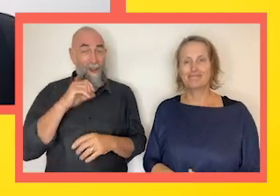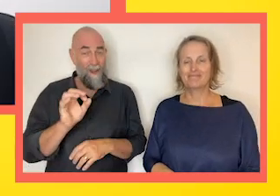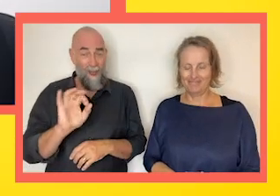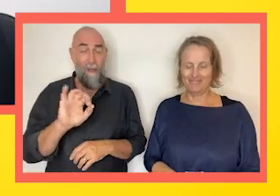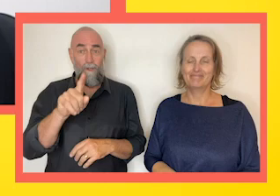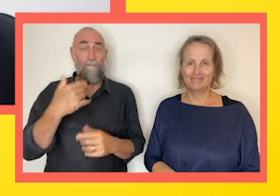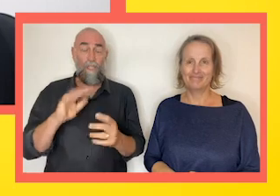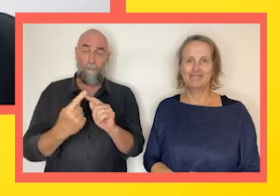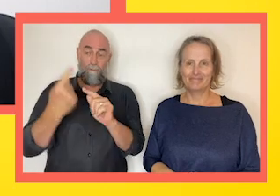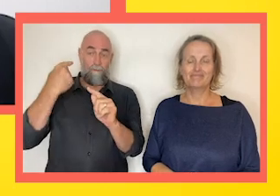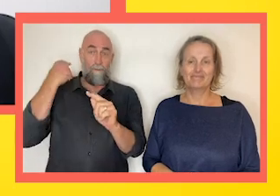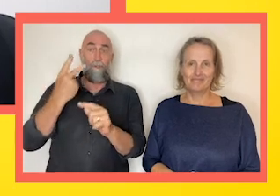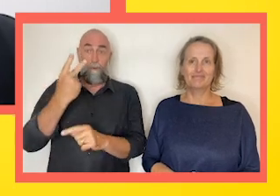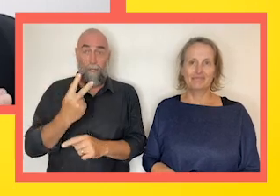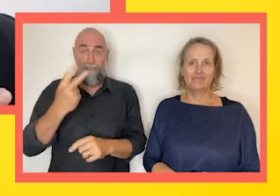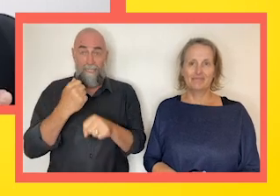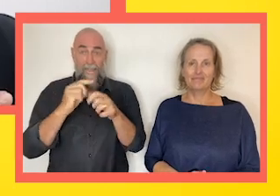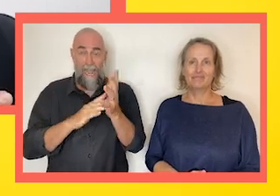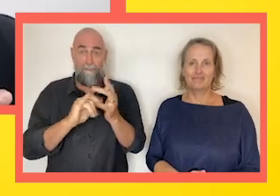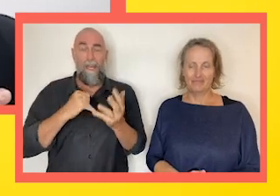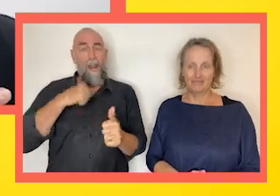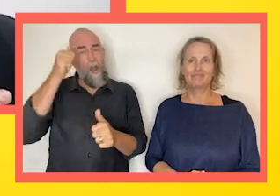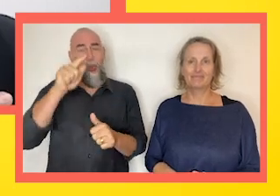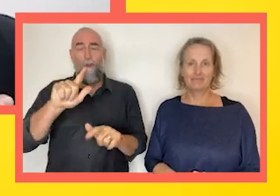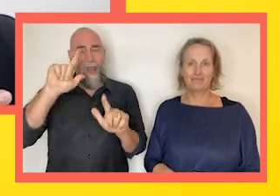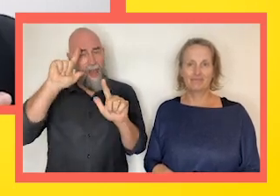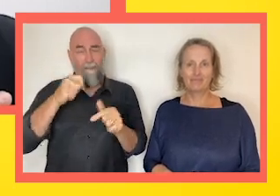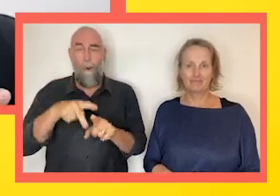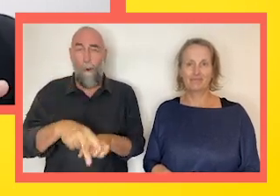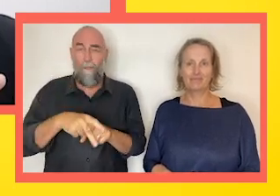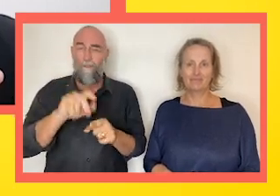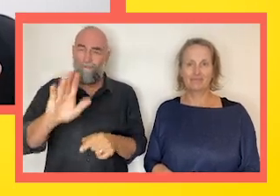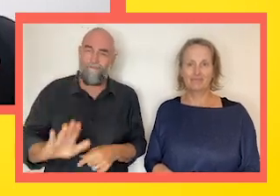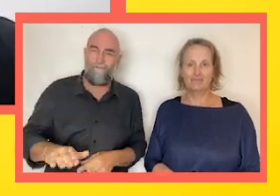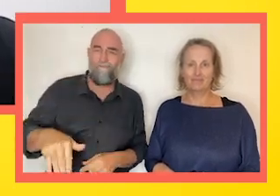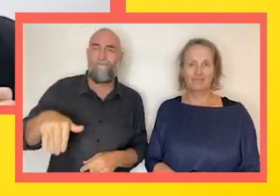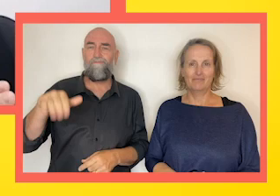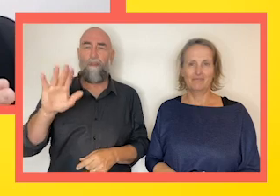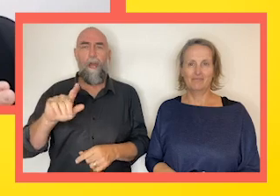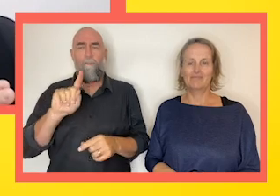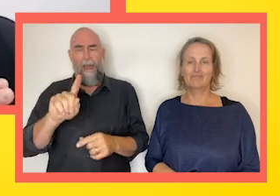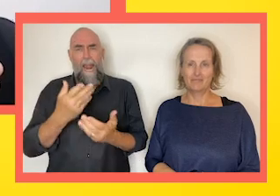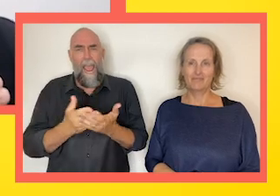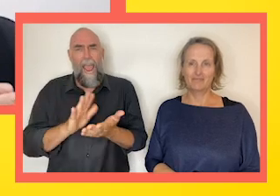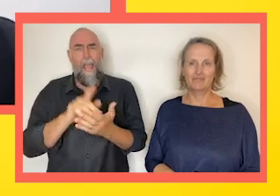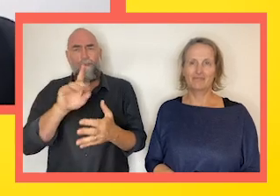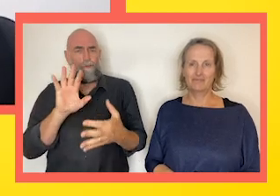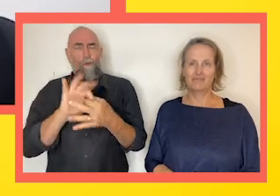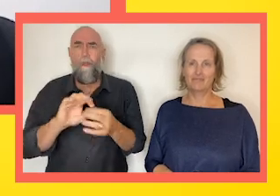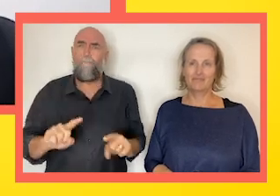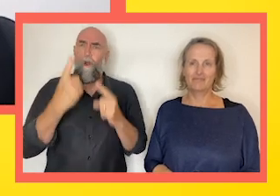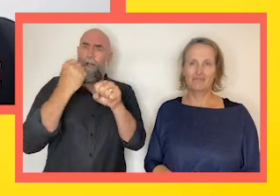two games previously. I know that you've loved horses your entire life, but how did you get into that first